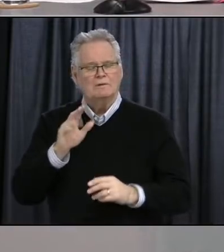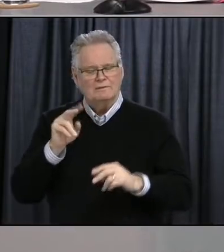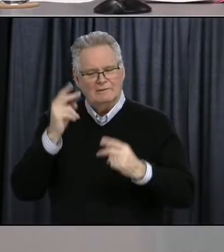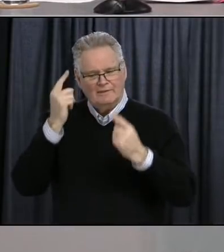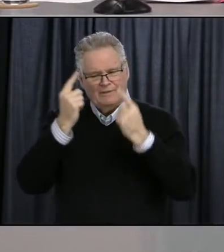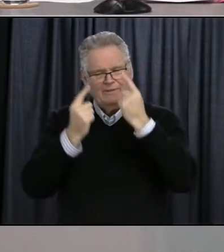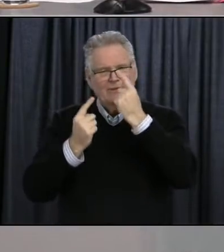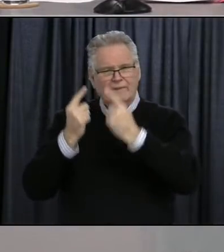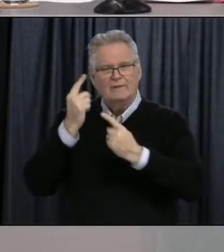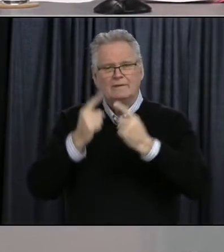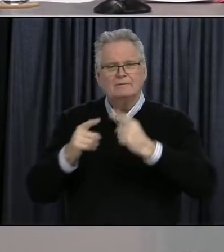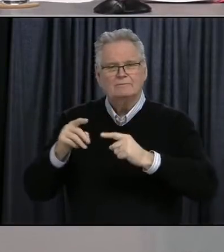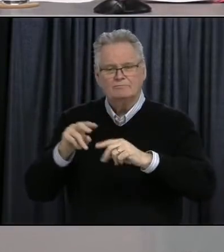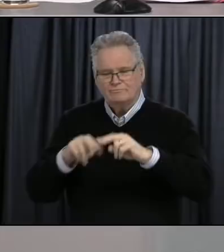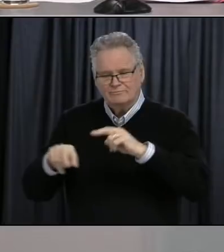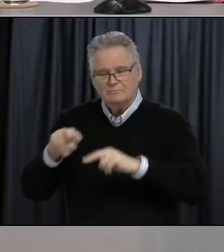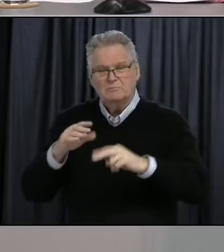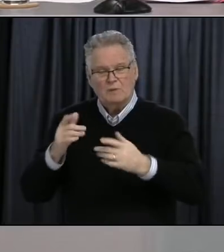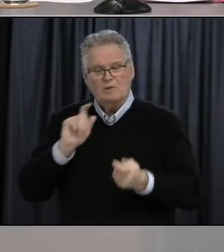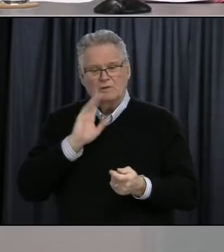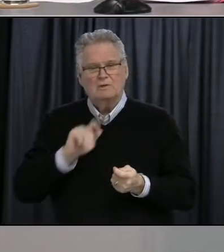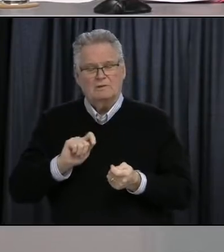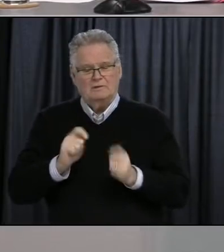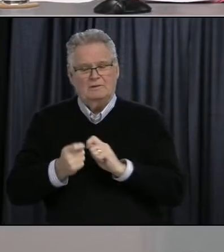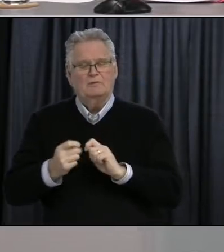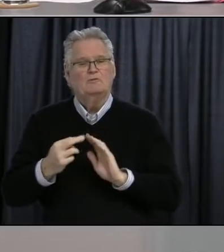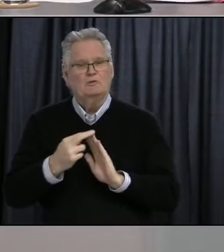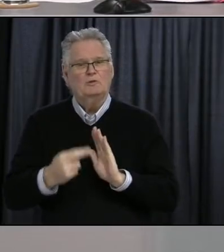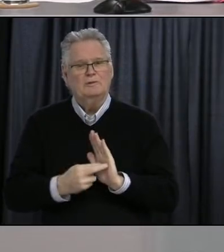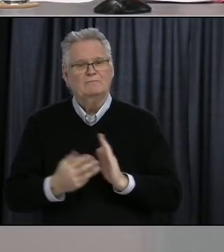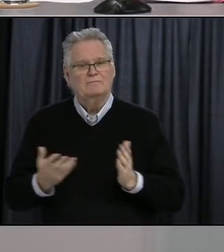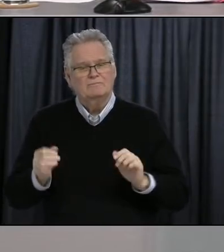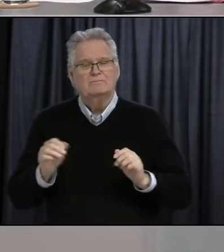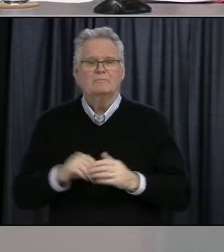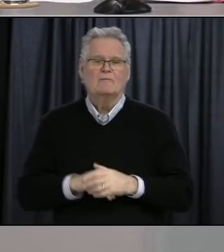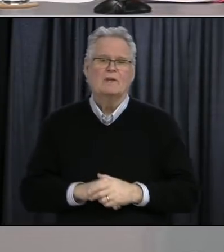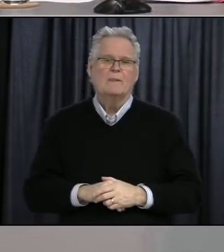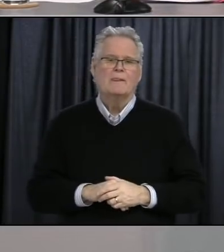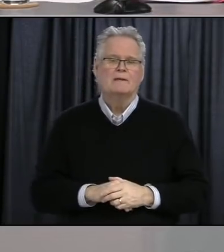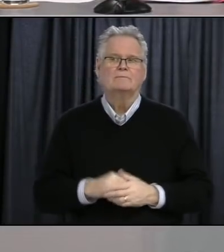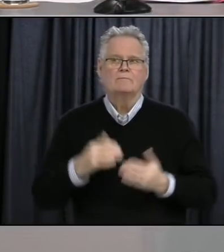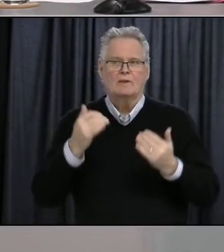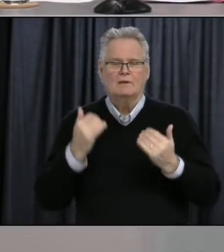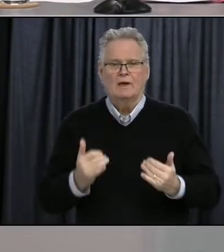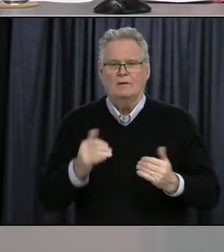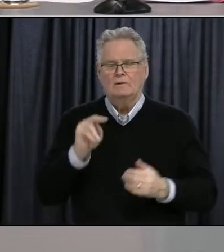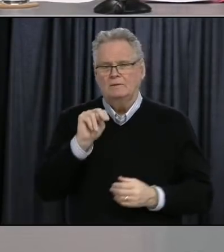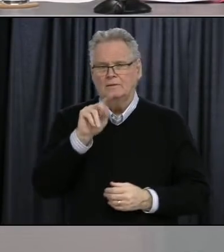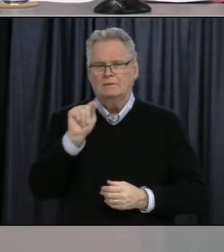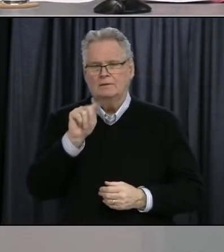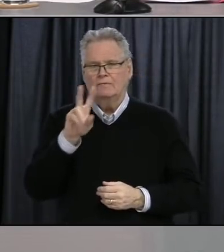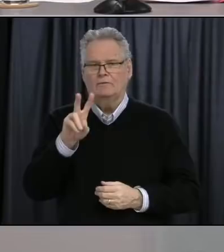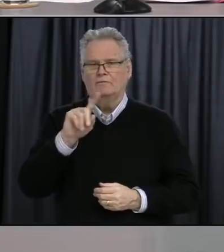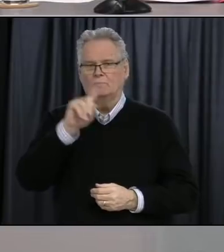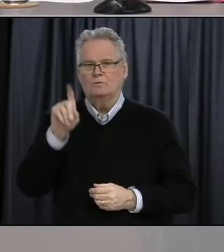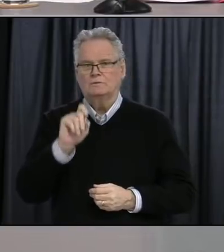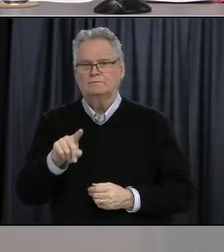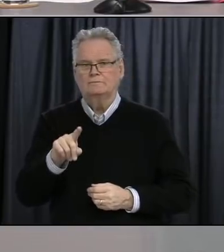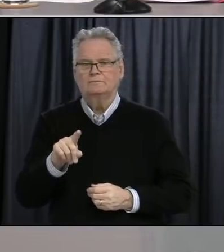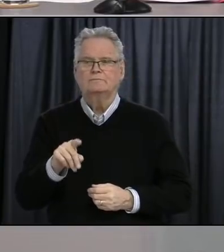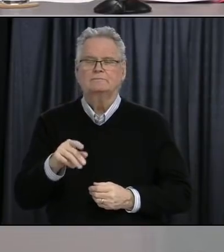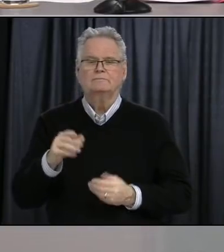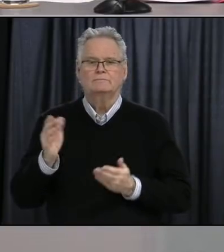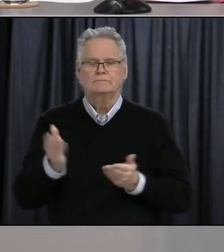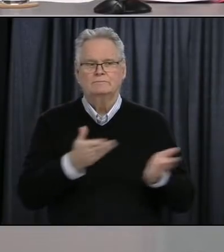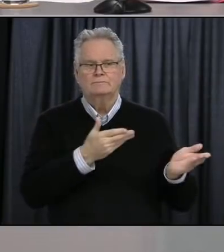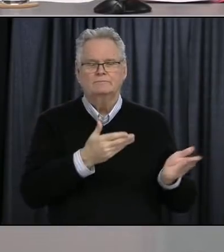Okay, thanks. Our next questions are from Kellyanne Roberts with NTV. Please go ahead. Thank you. When does